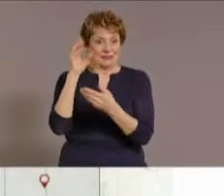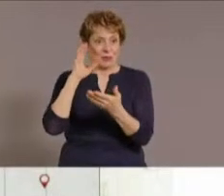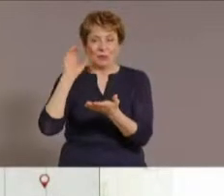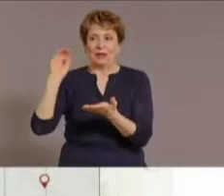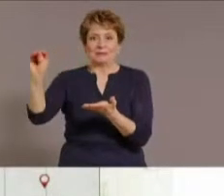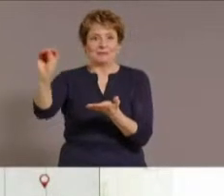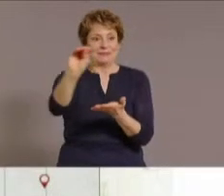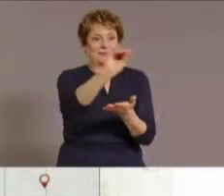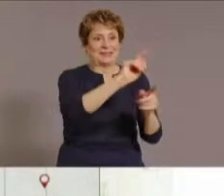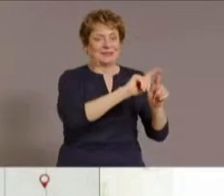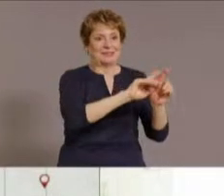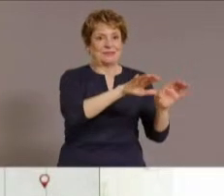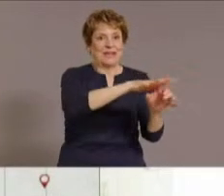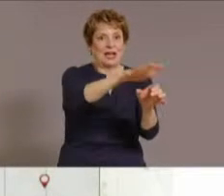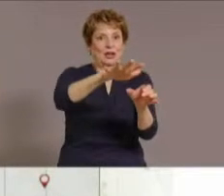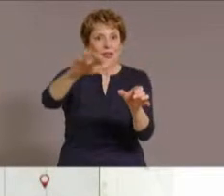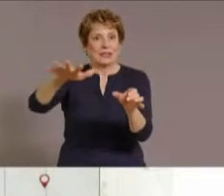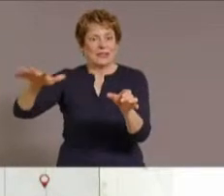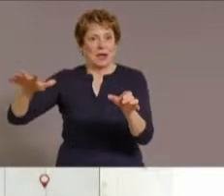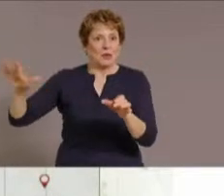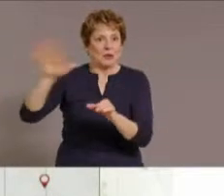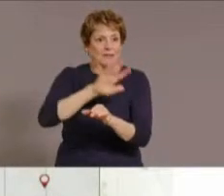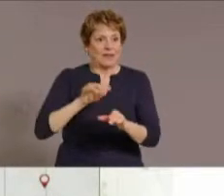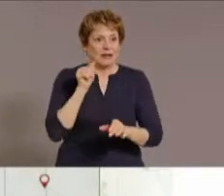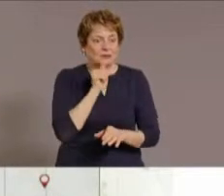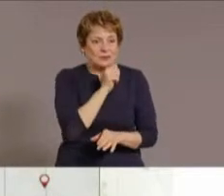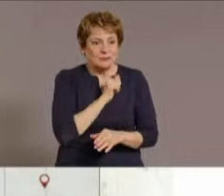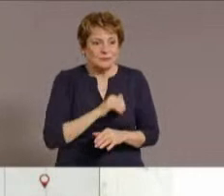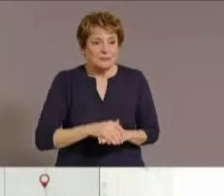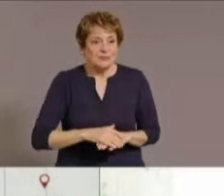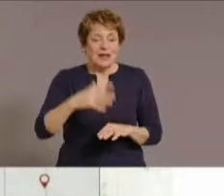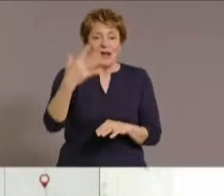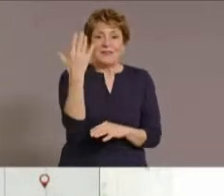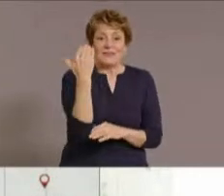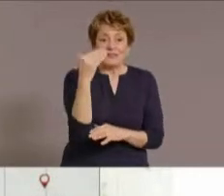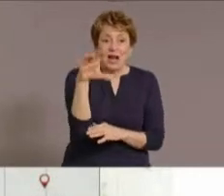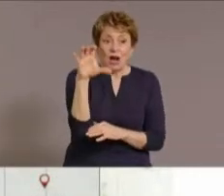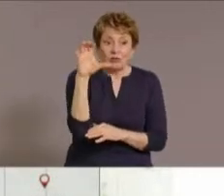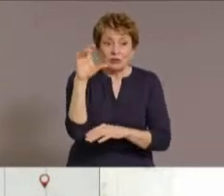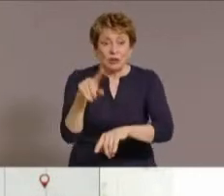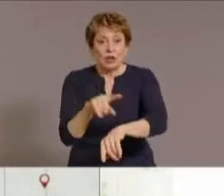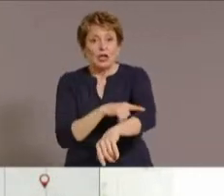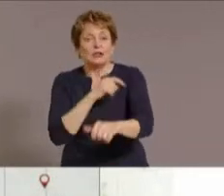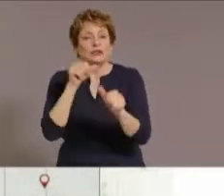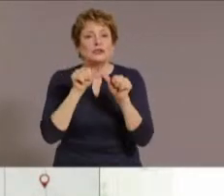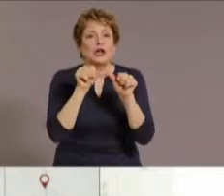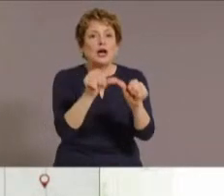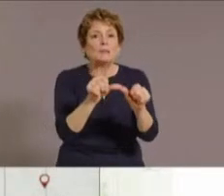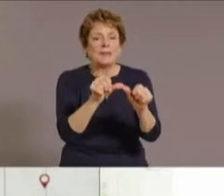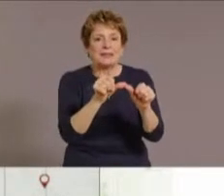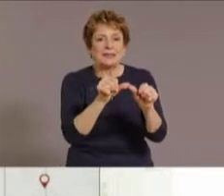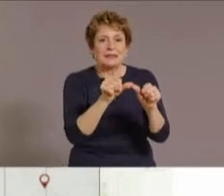almost 1,500 long-term care facilities receive vaccinations, and that's over